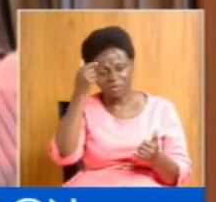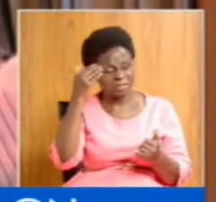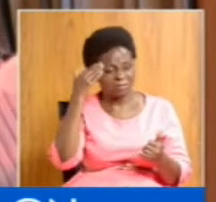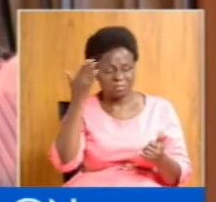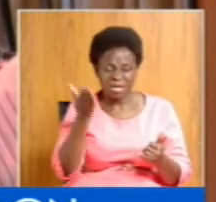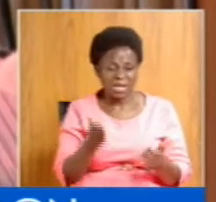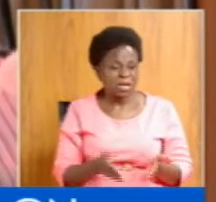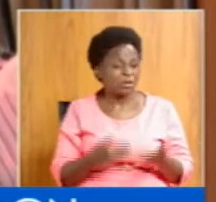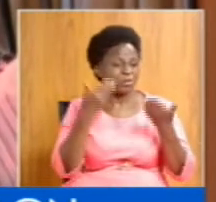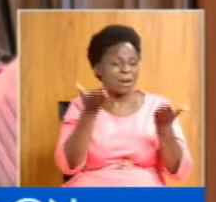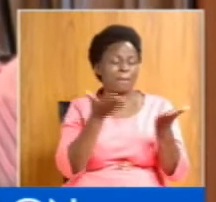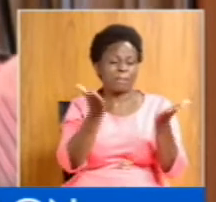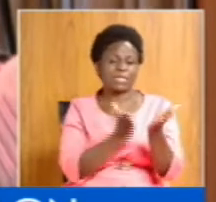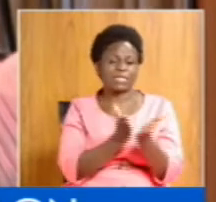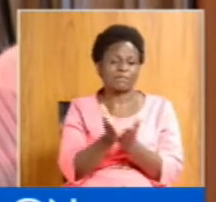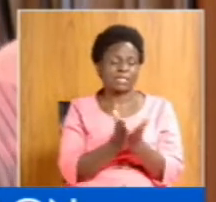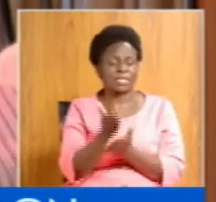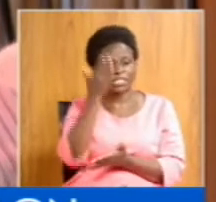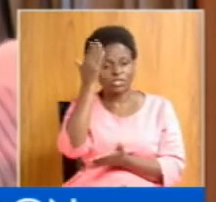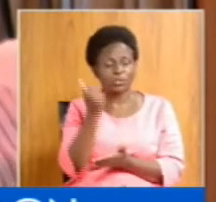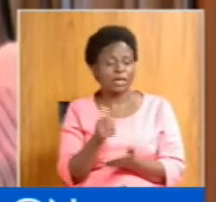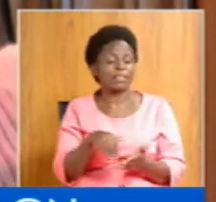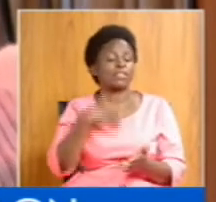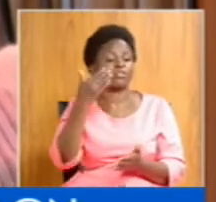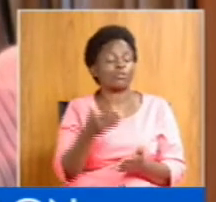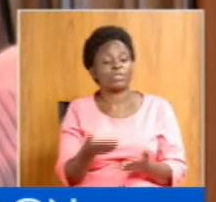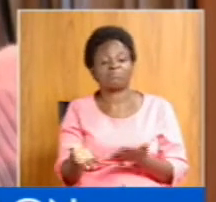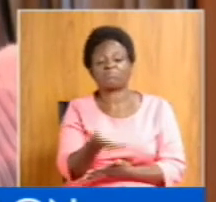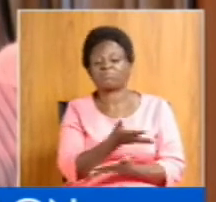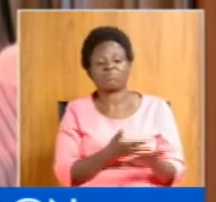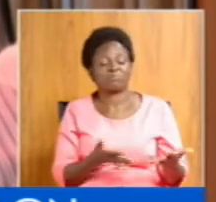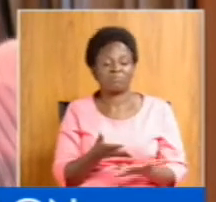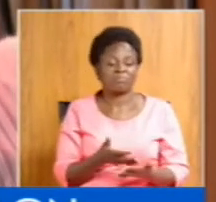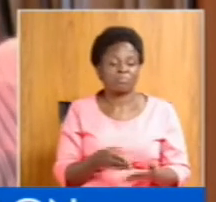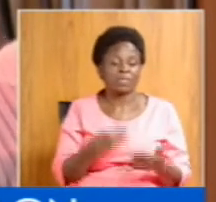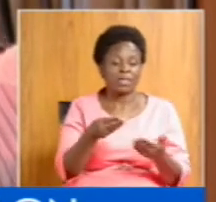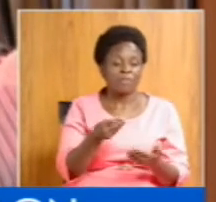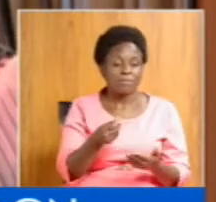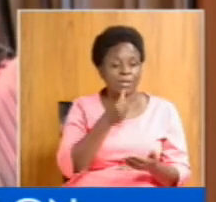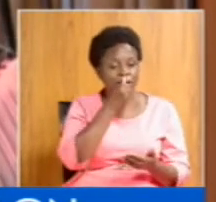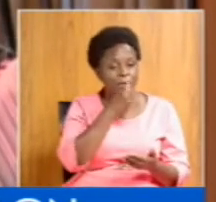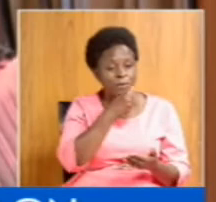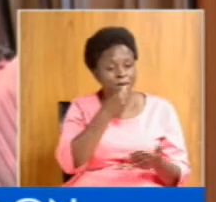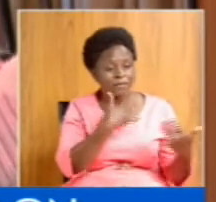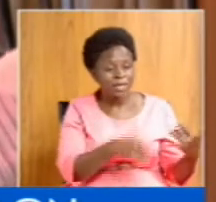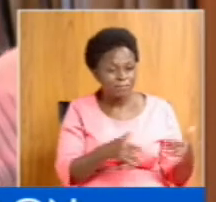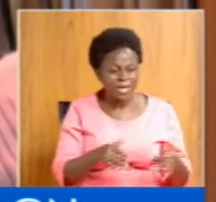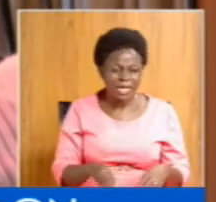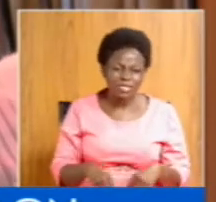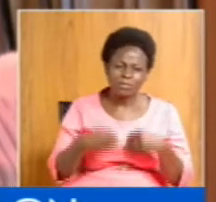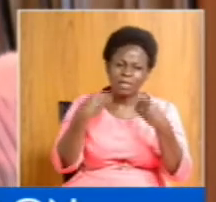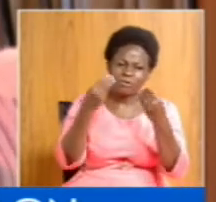provide public services which is why there's always conversation around giving money to private players to be able to